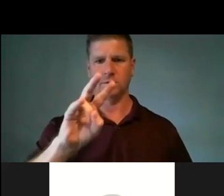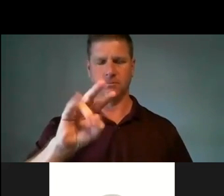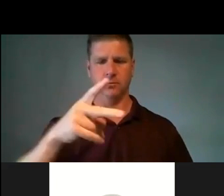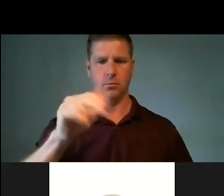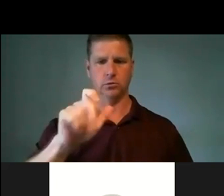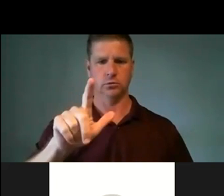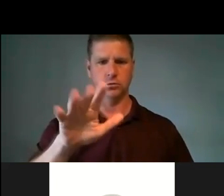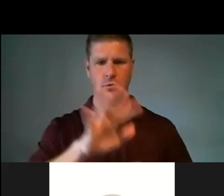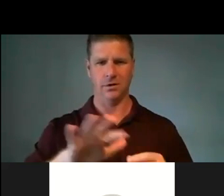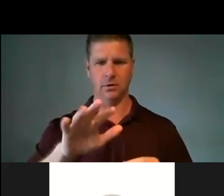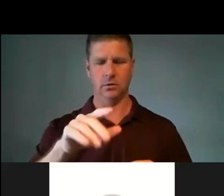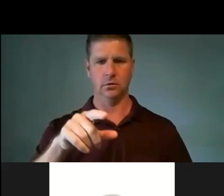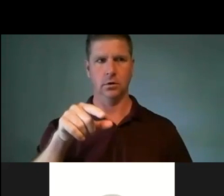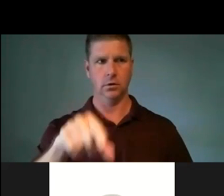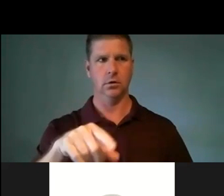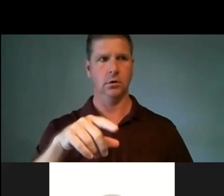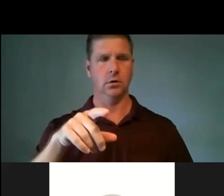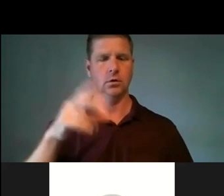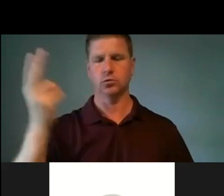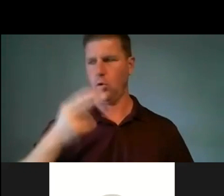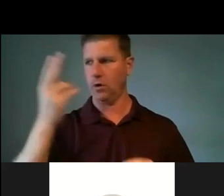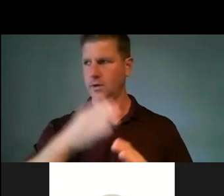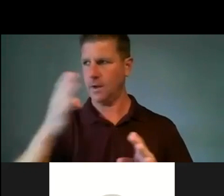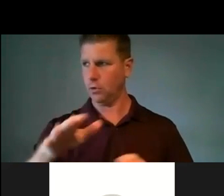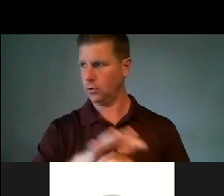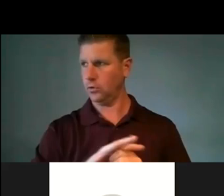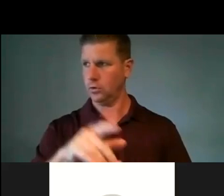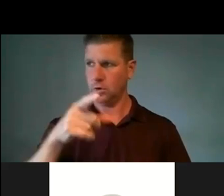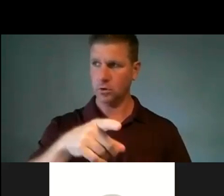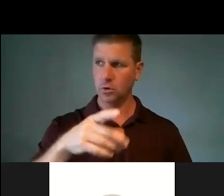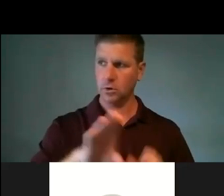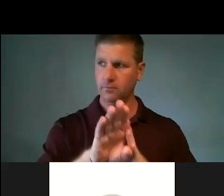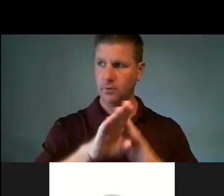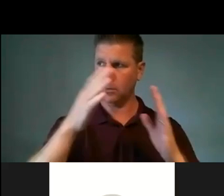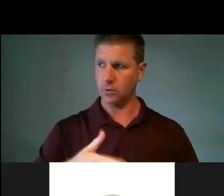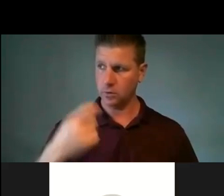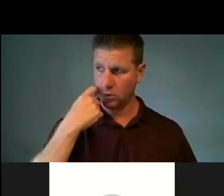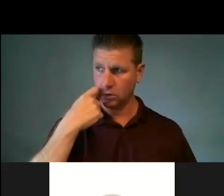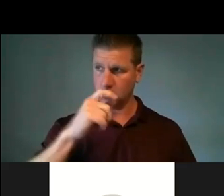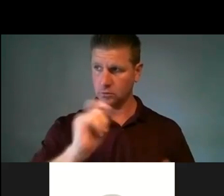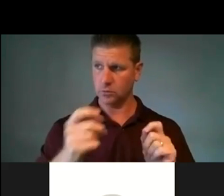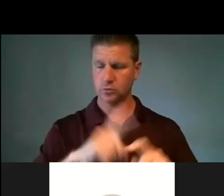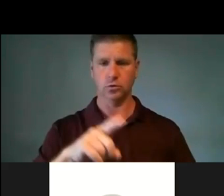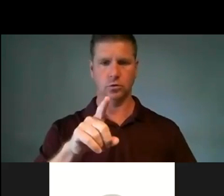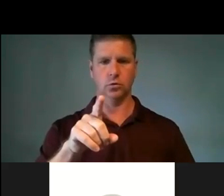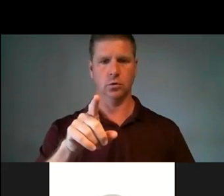Woods House, a historic landmark which the developer recently turned into a Scottish restaurant.